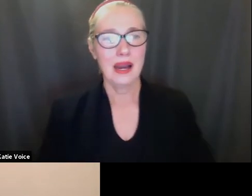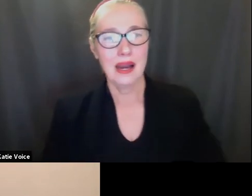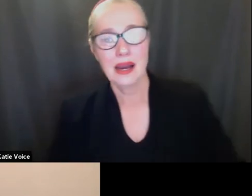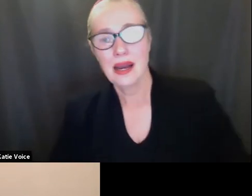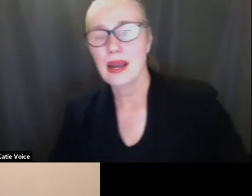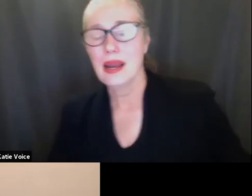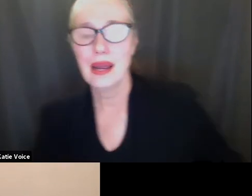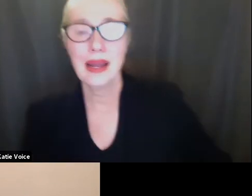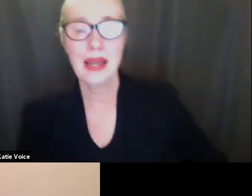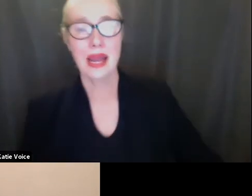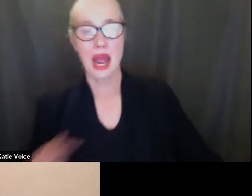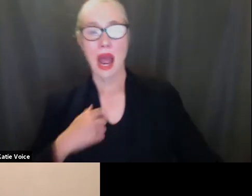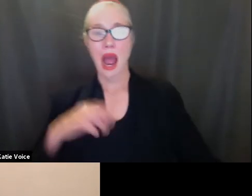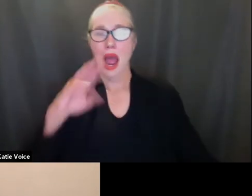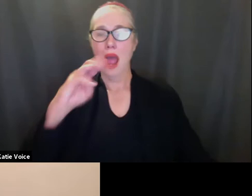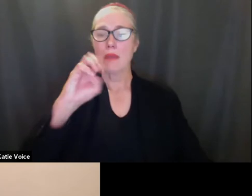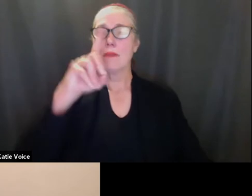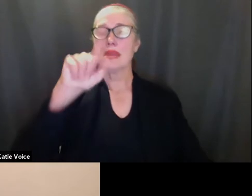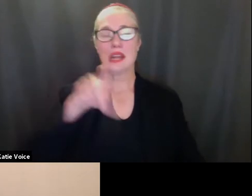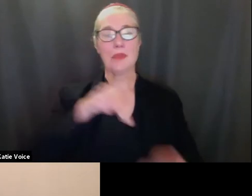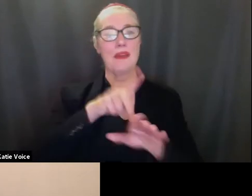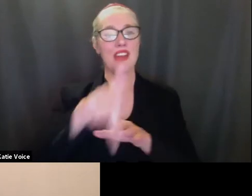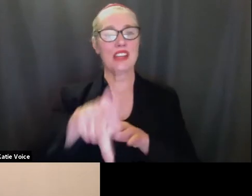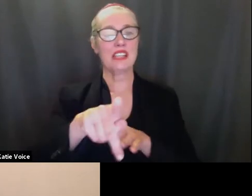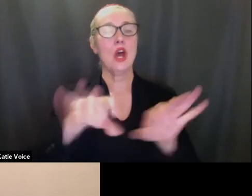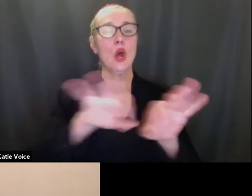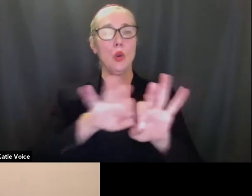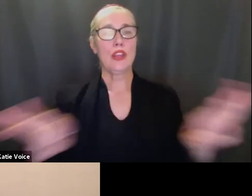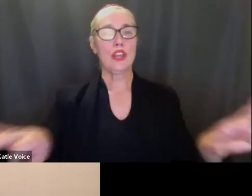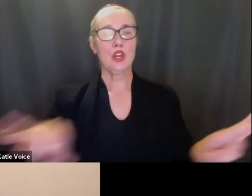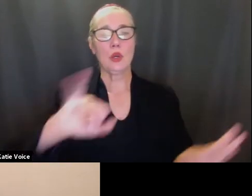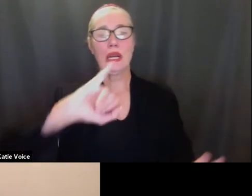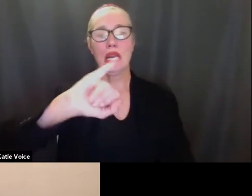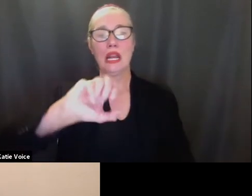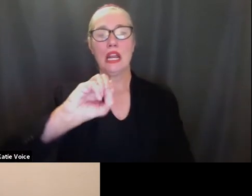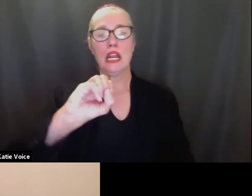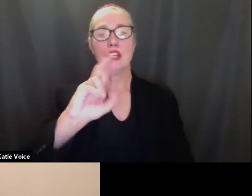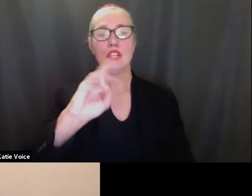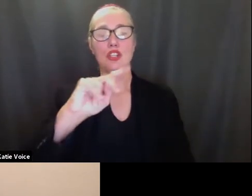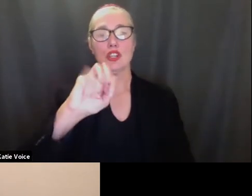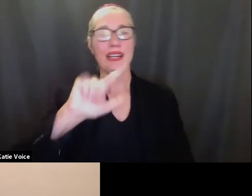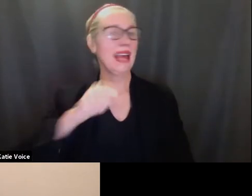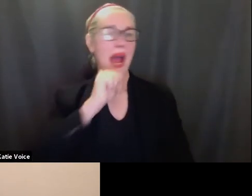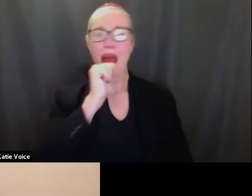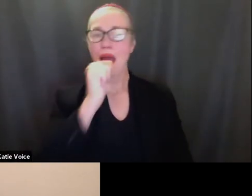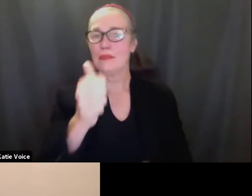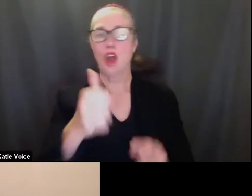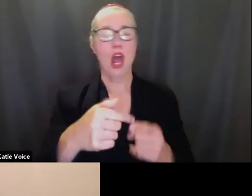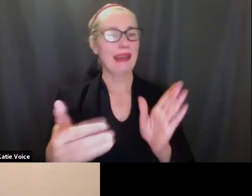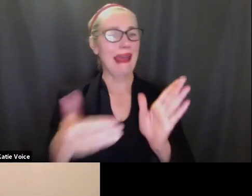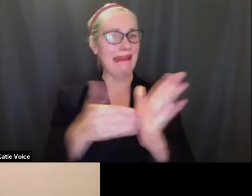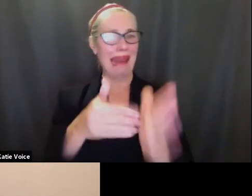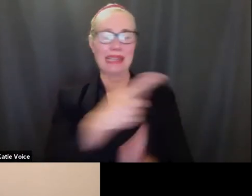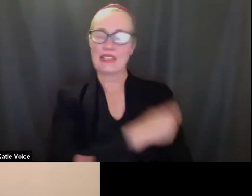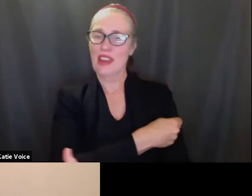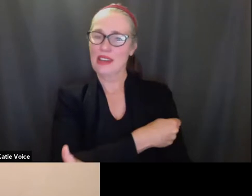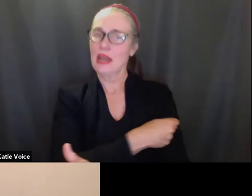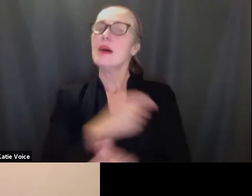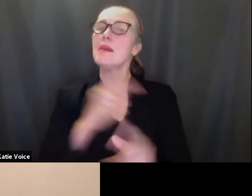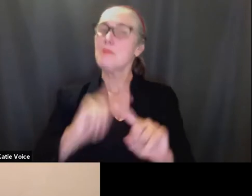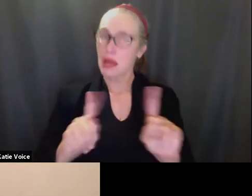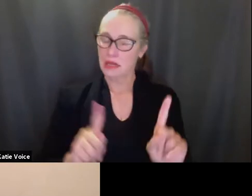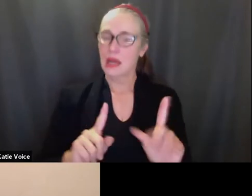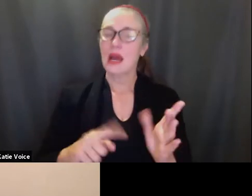i'm a media professional with a degree in journalism i'm not anti-vaxxed however i strongly oppose the